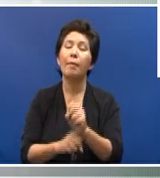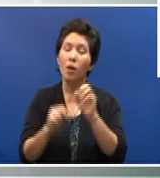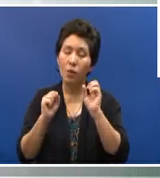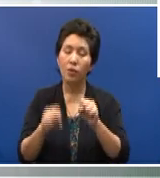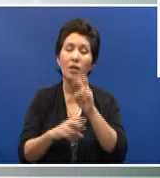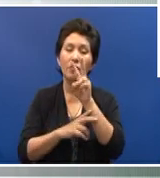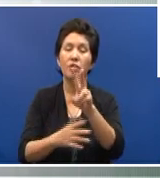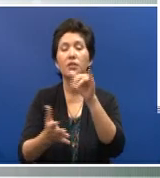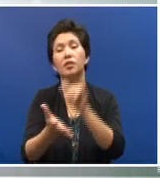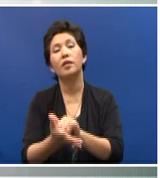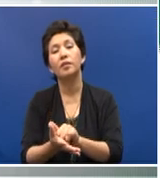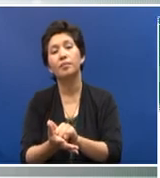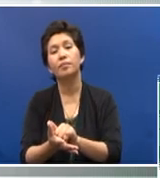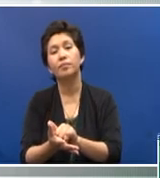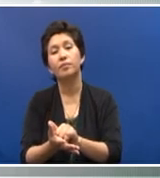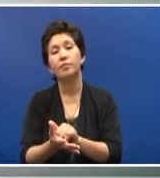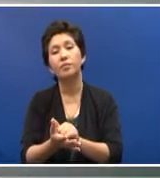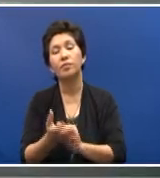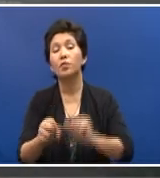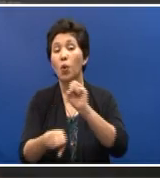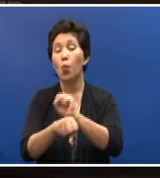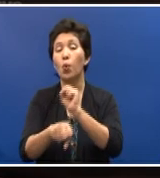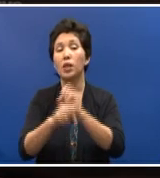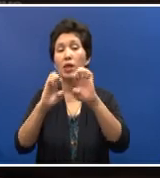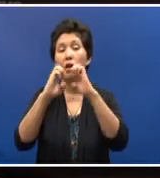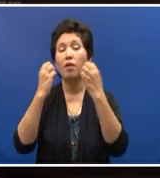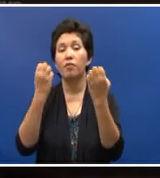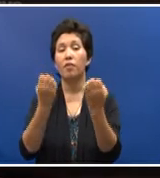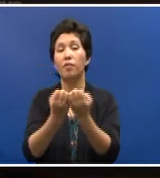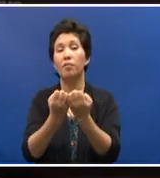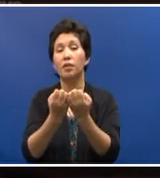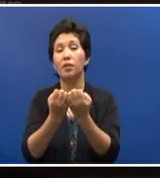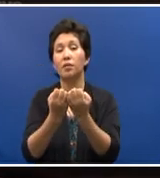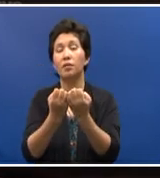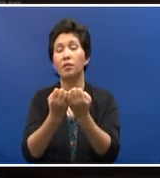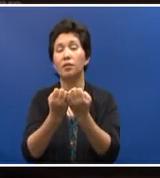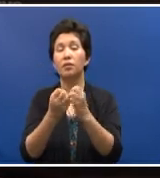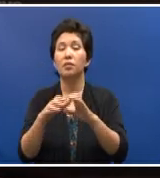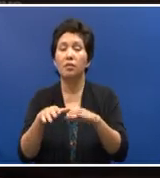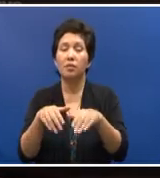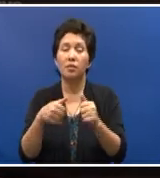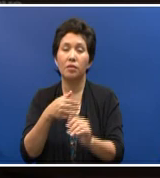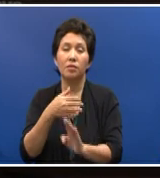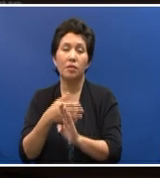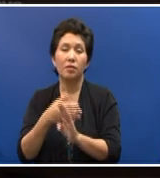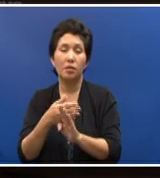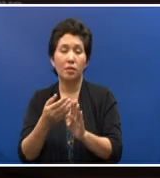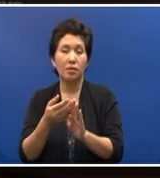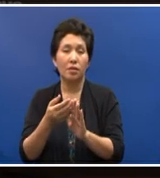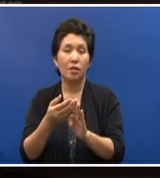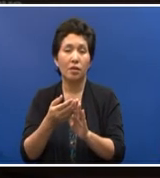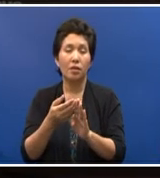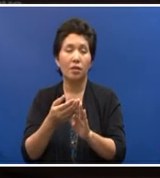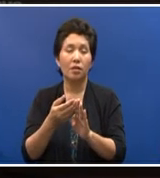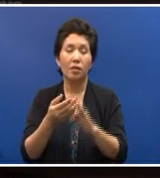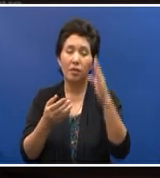can see that the working environment whereby it involves dangerous substances, extreme temperatures,